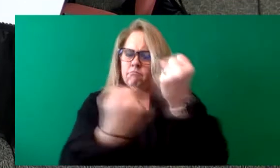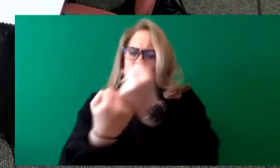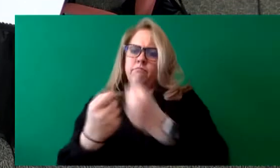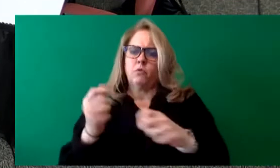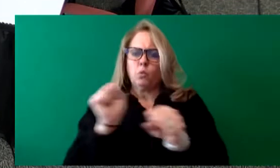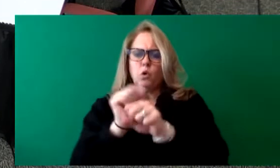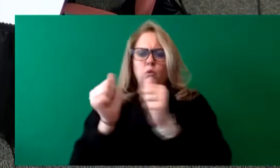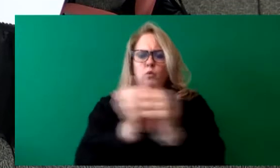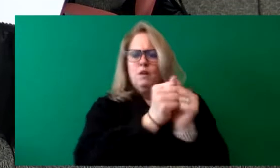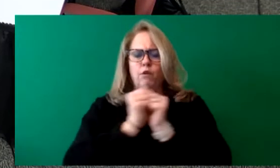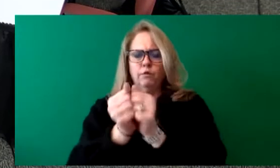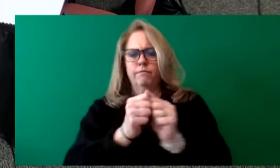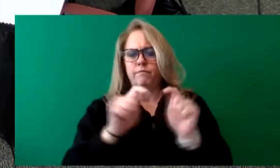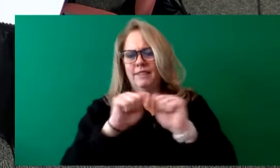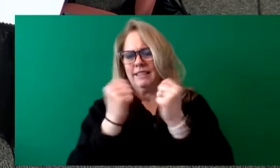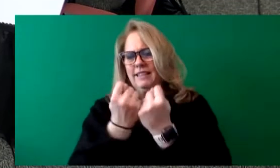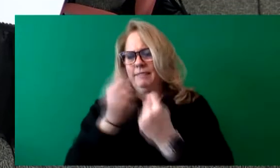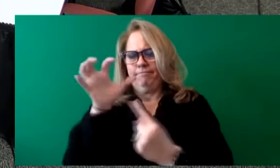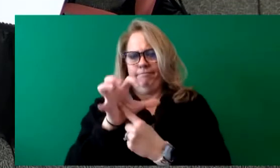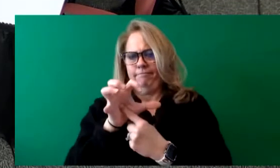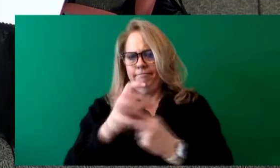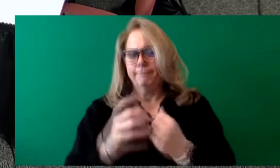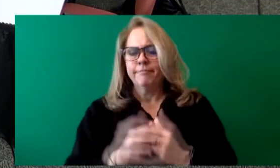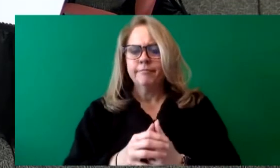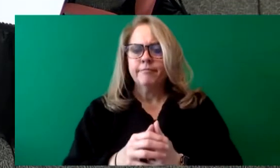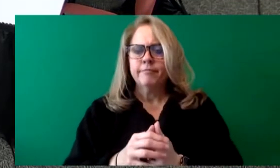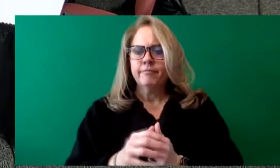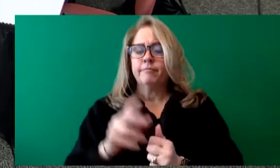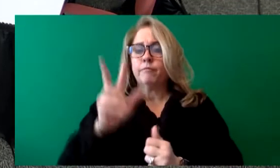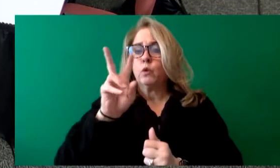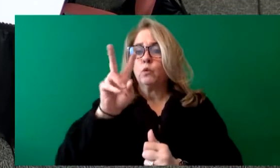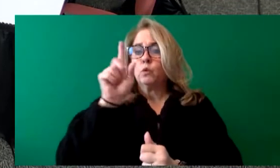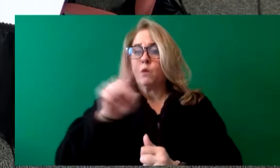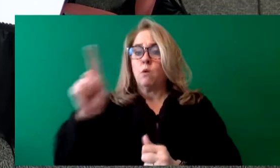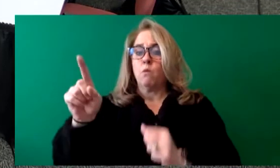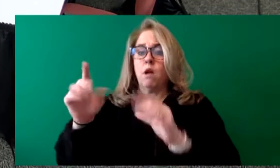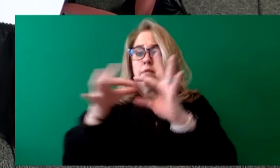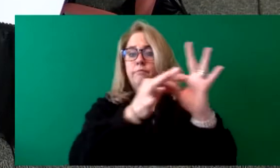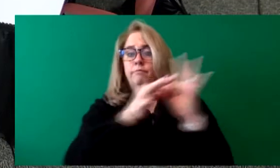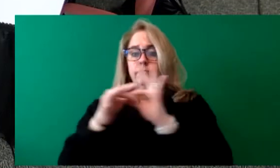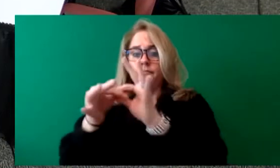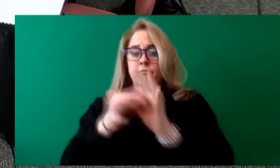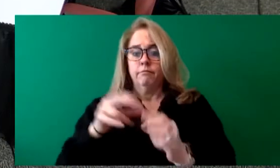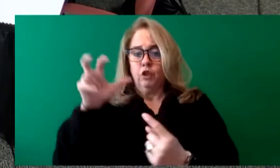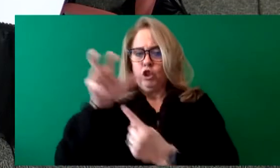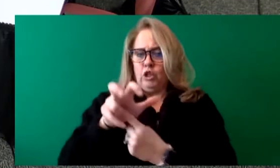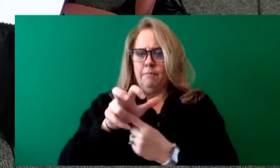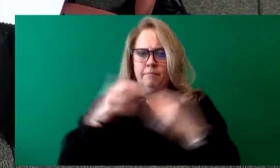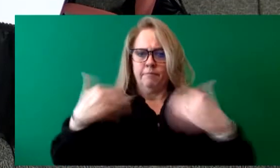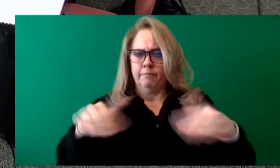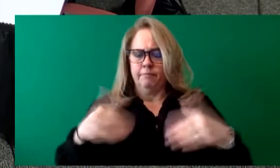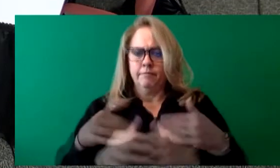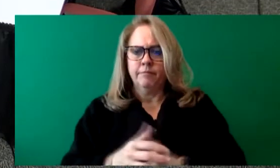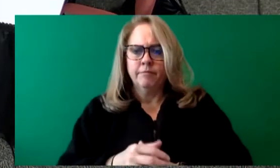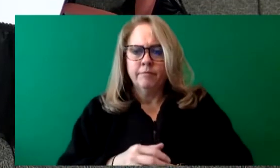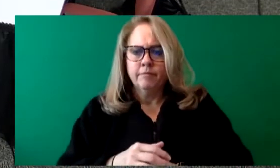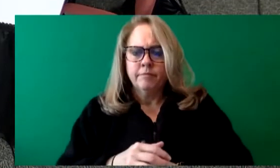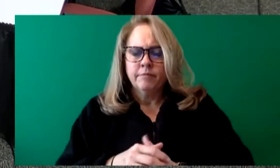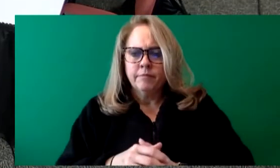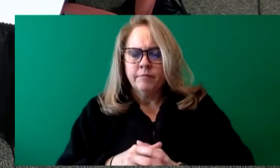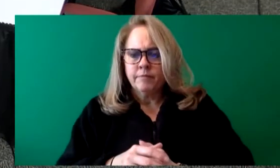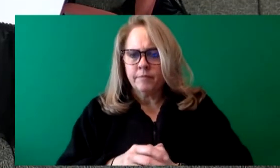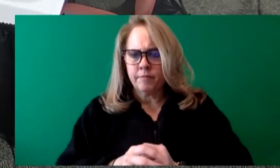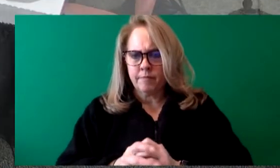211 network that you established gave voice to and a listening ear to all of our community, but to